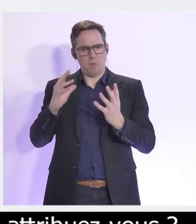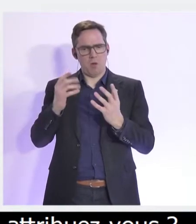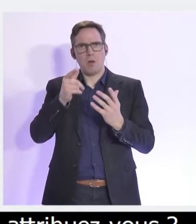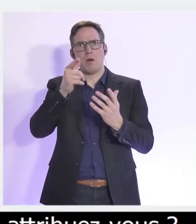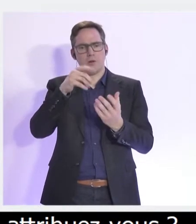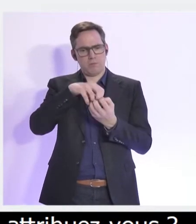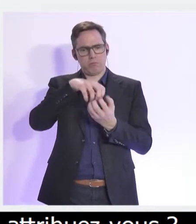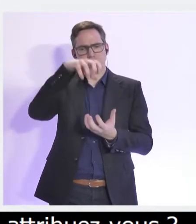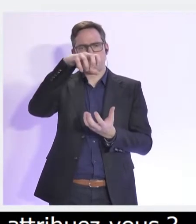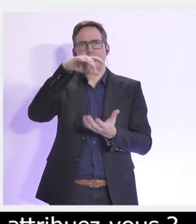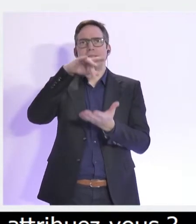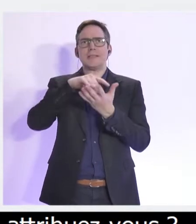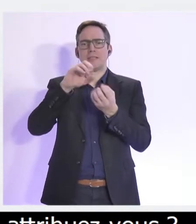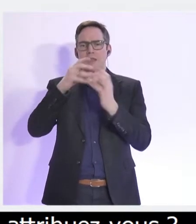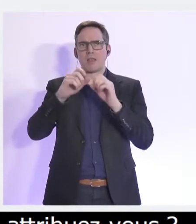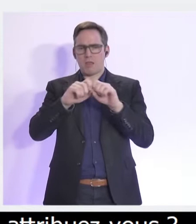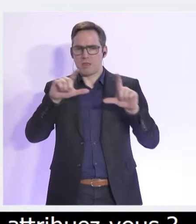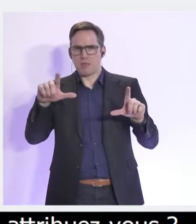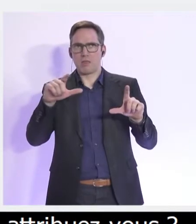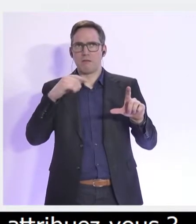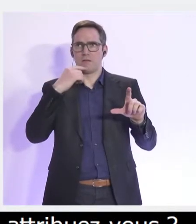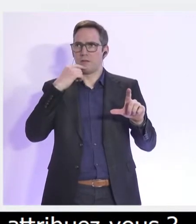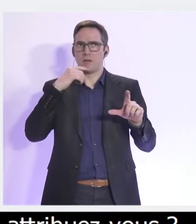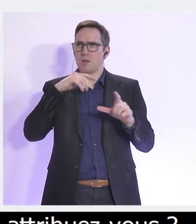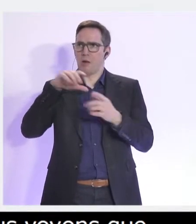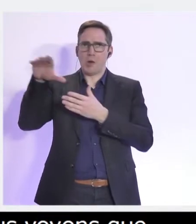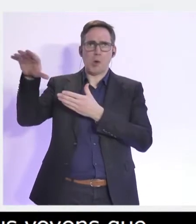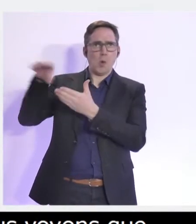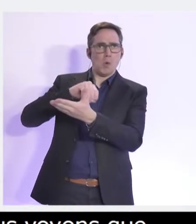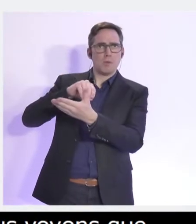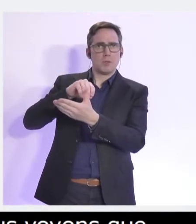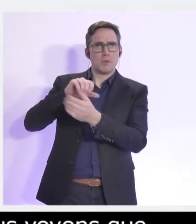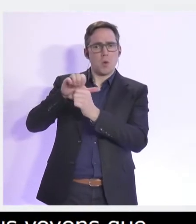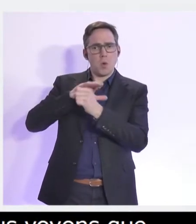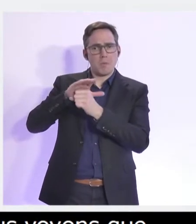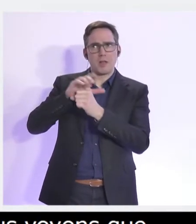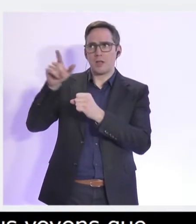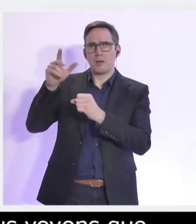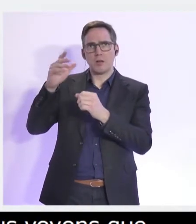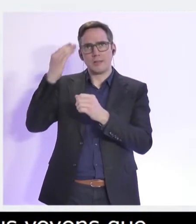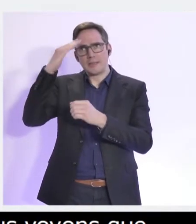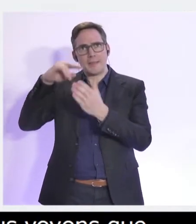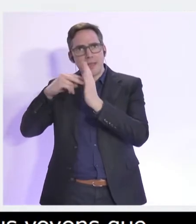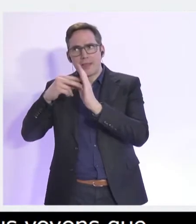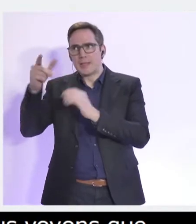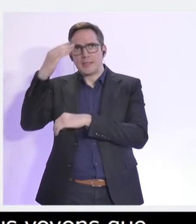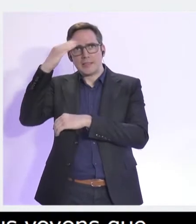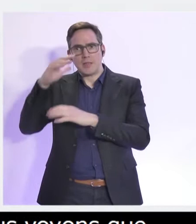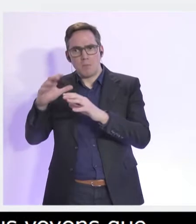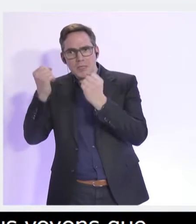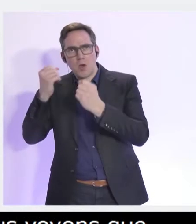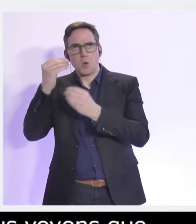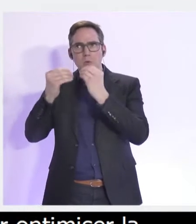transfer technologies, or you're going to transfer knowledge, or you're going to transfer the people, the free movement of the people? Because for